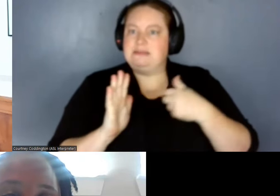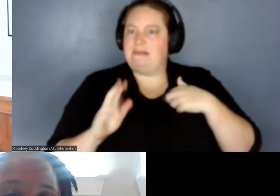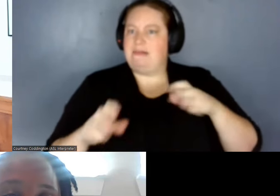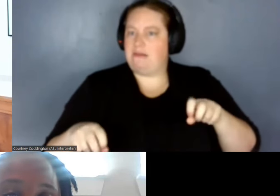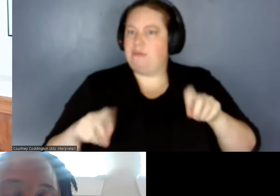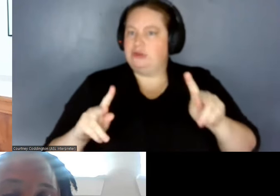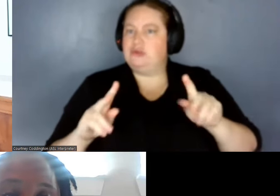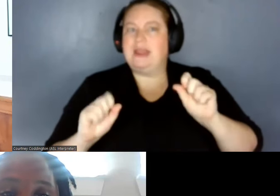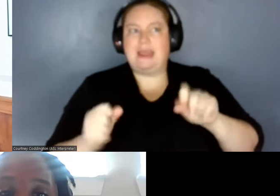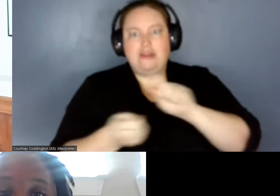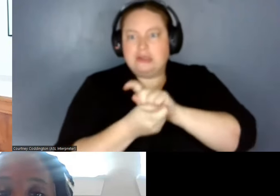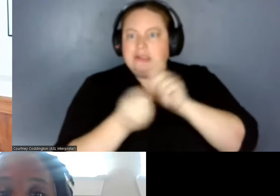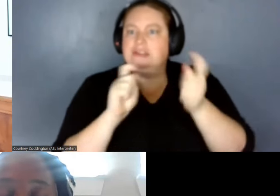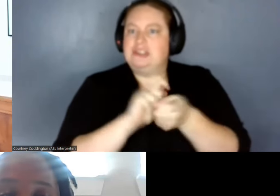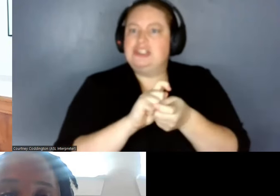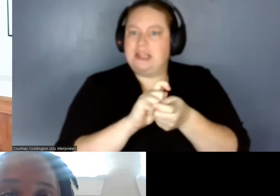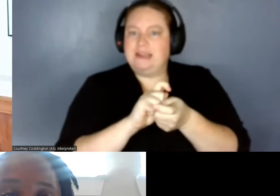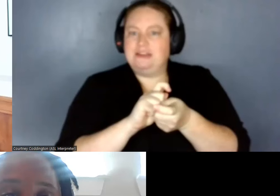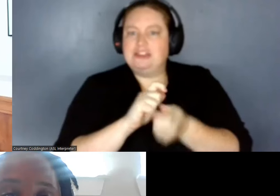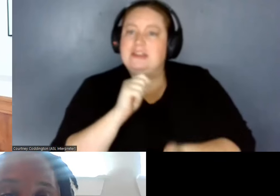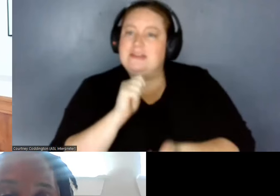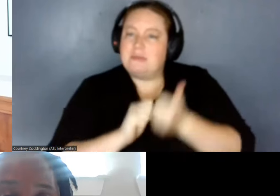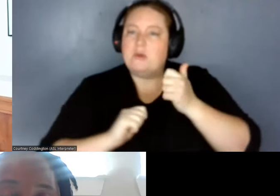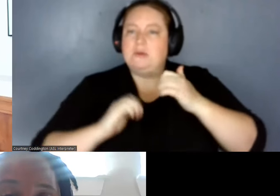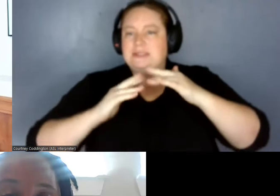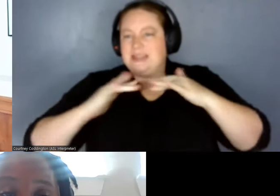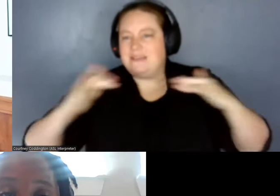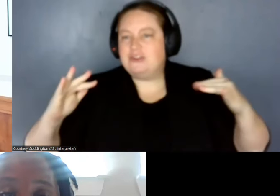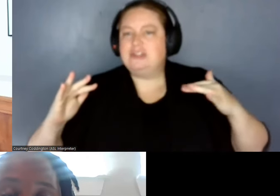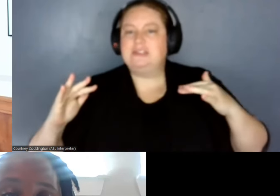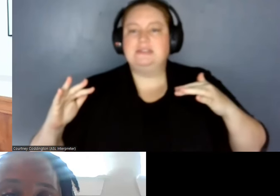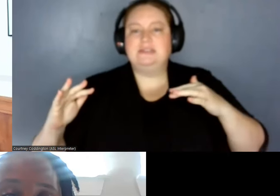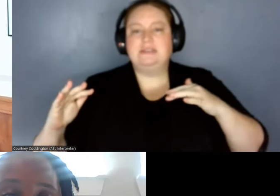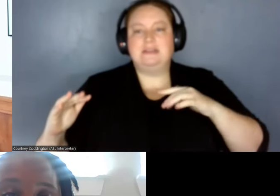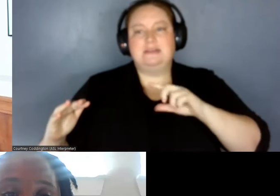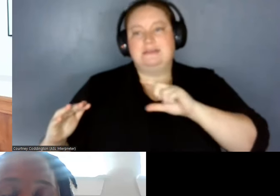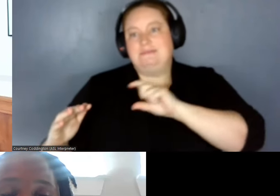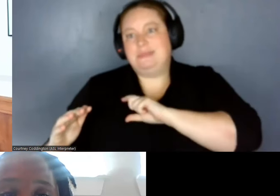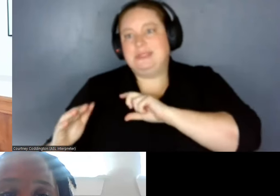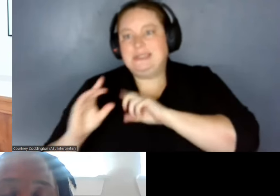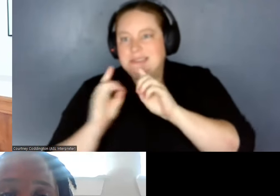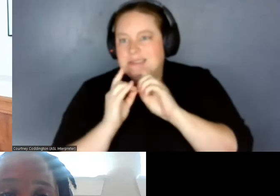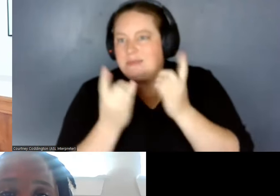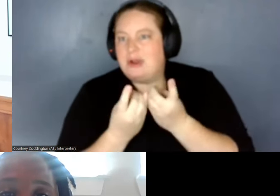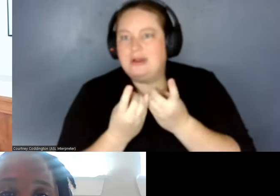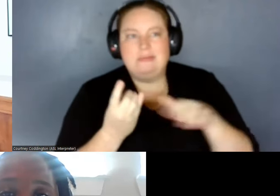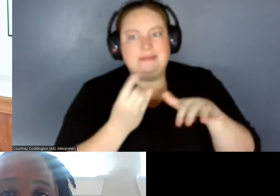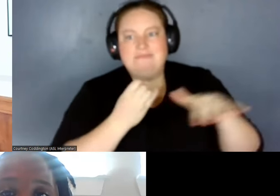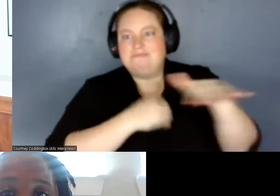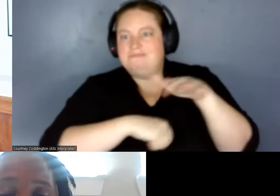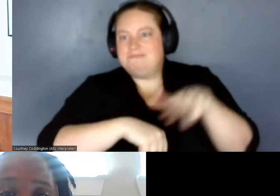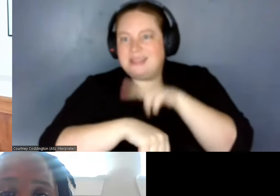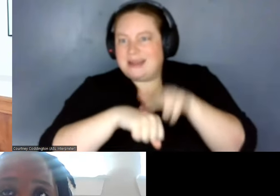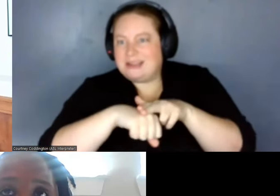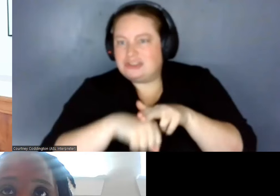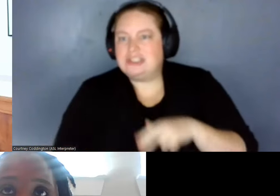a change within the most diverse law enforcement or police department in the nation. And